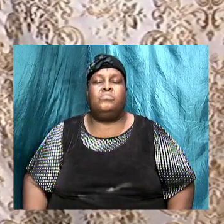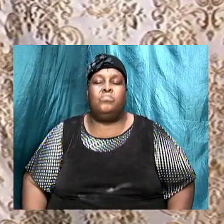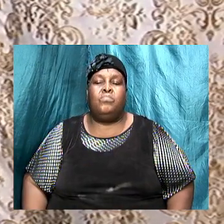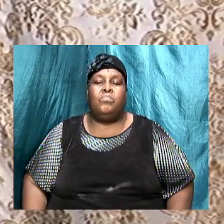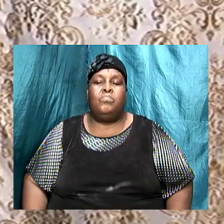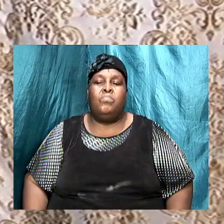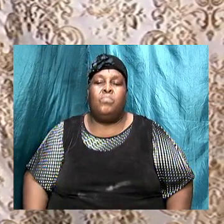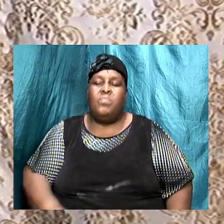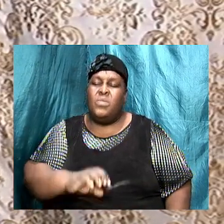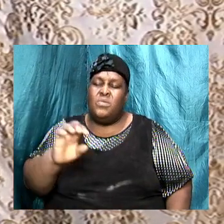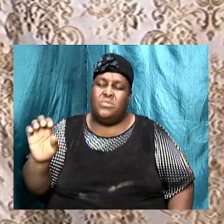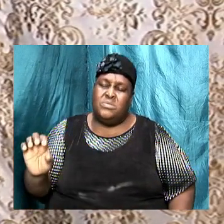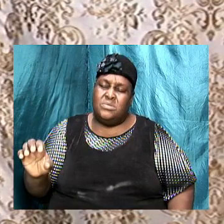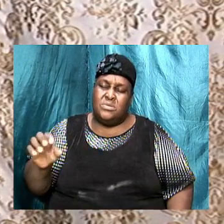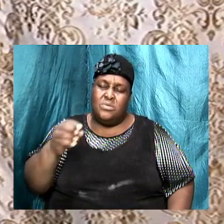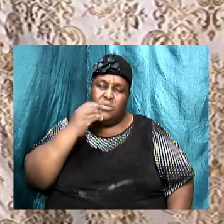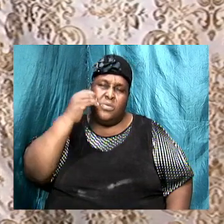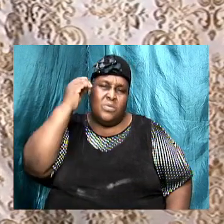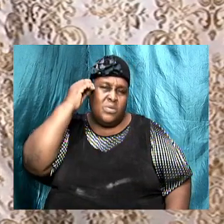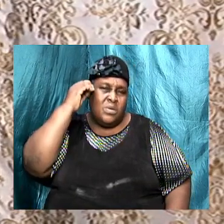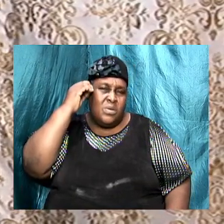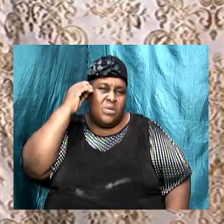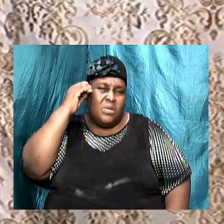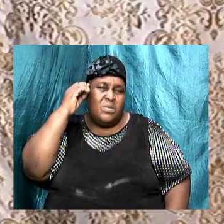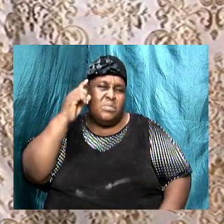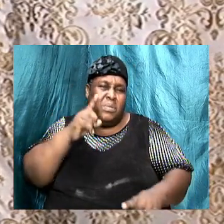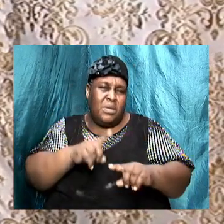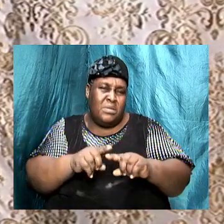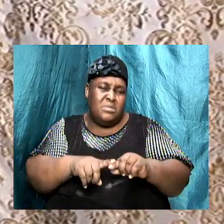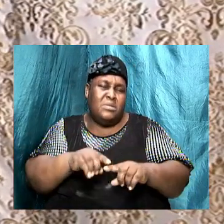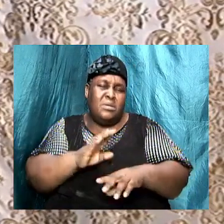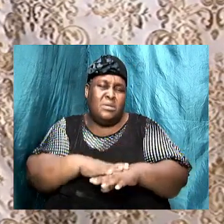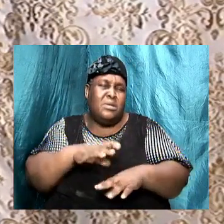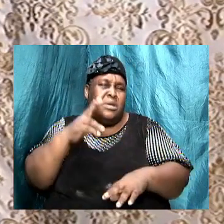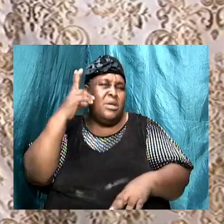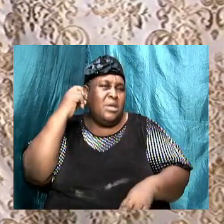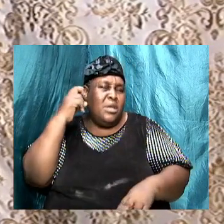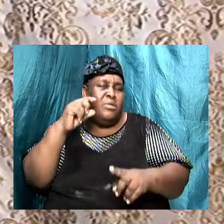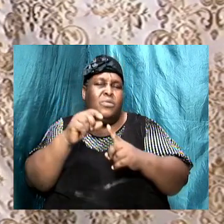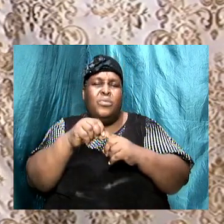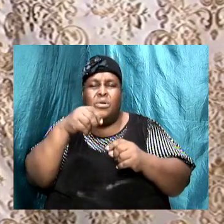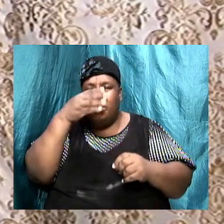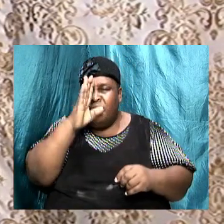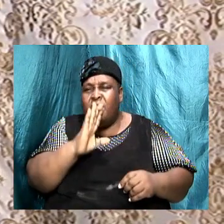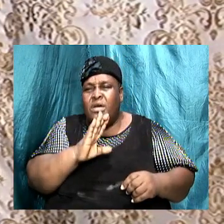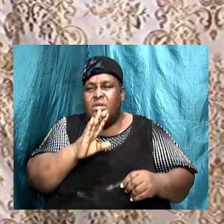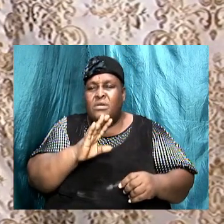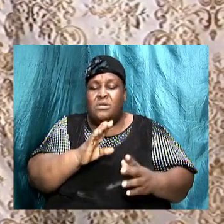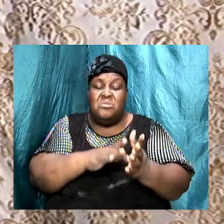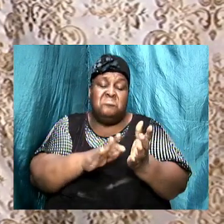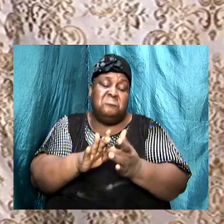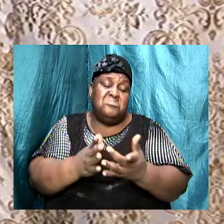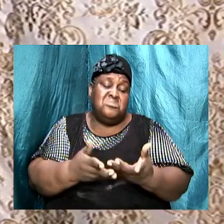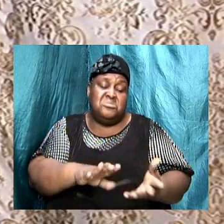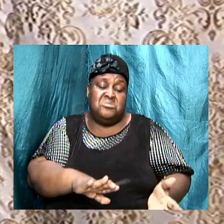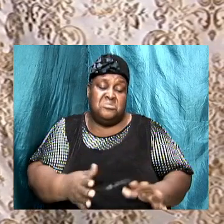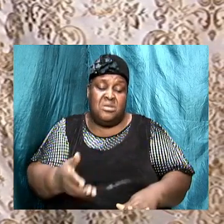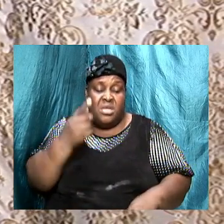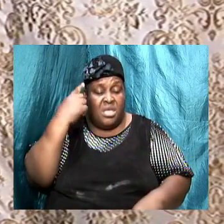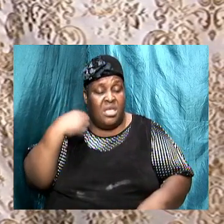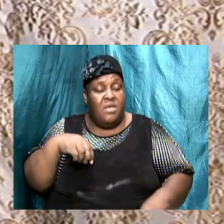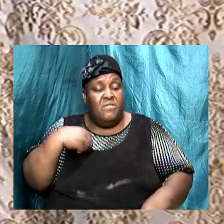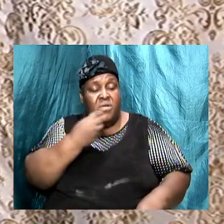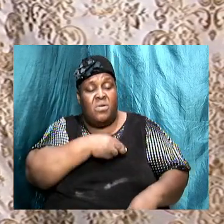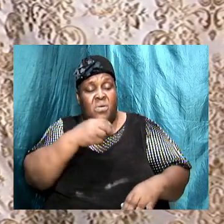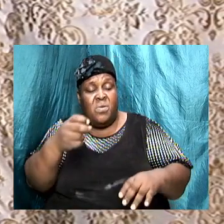Our eternal destiny depends upon hearing the word of God. Christ died, like I said, for our sins and rose